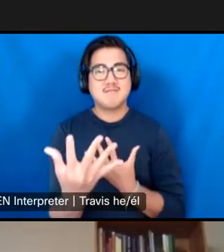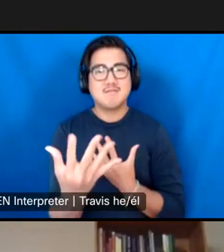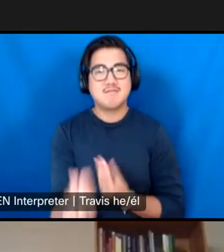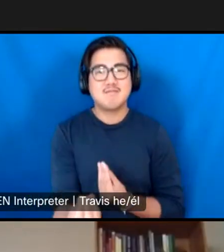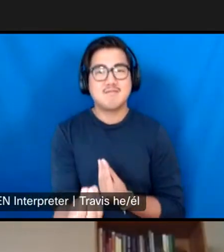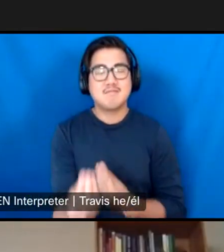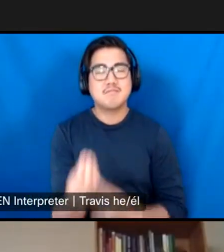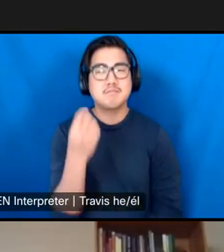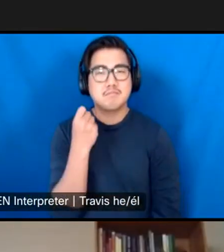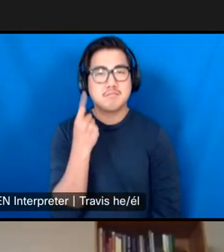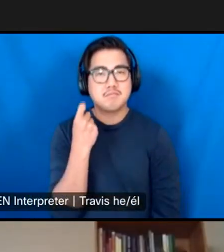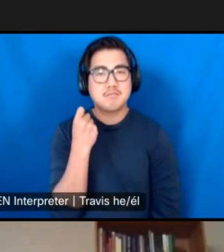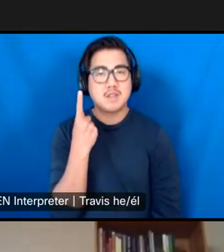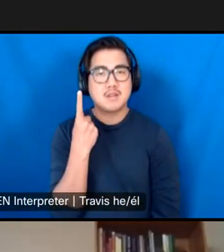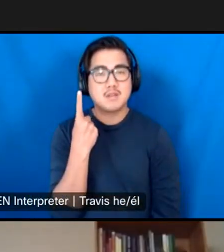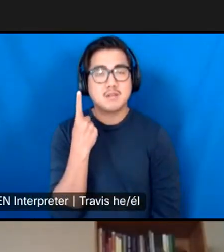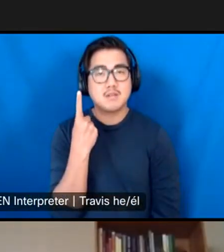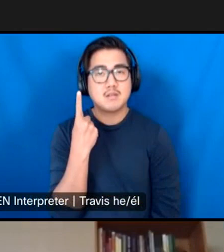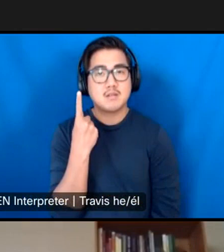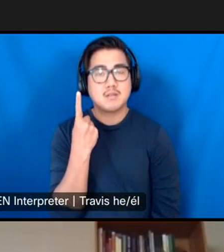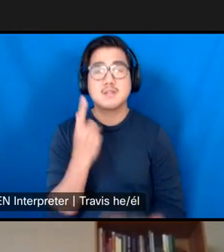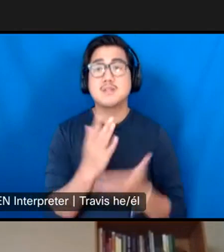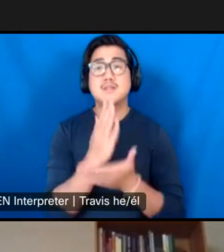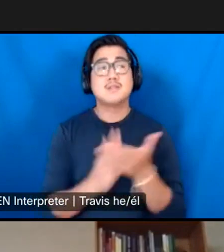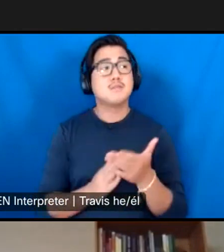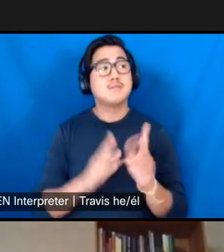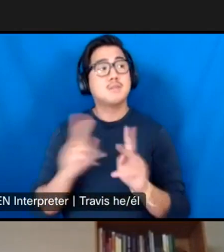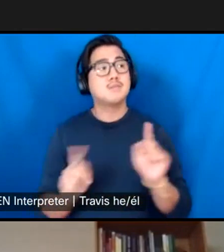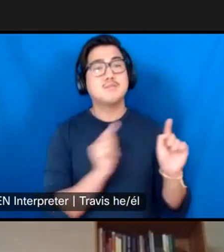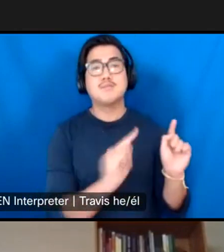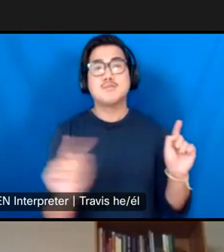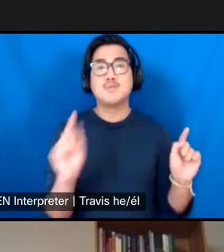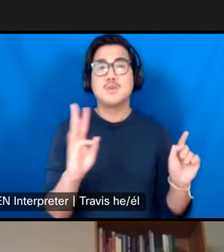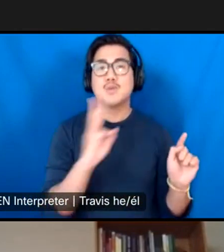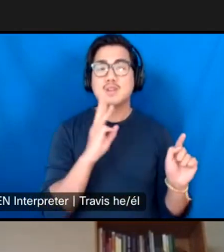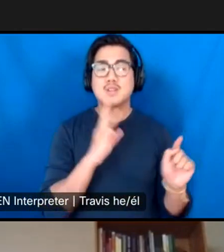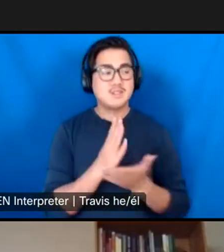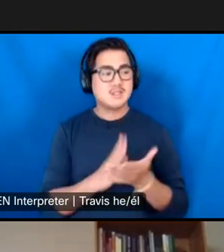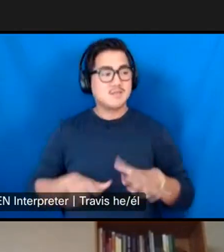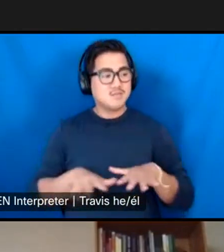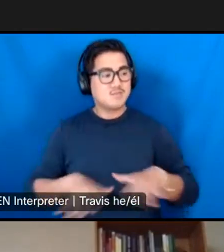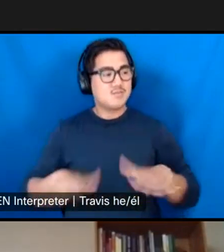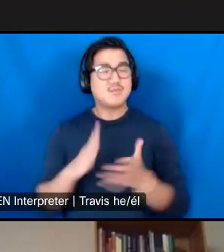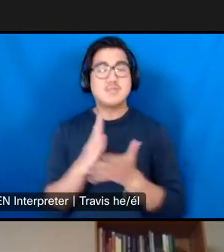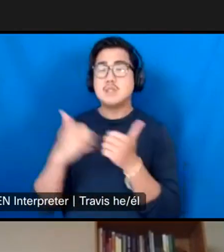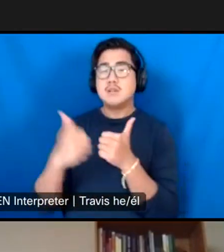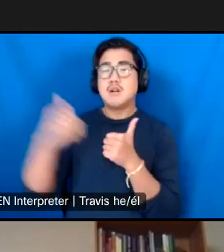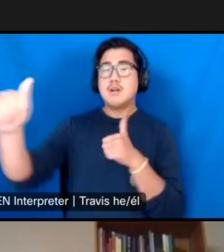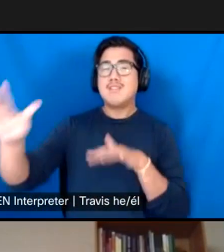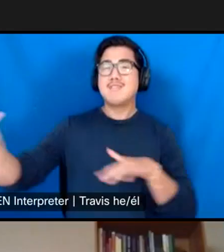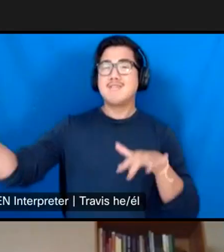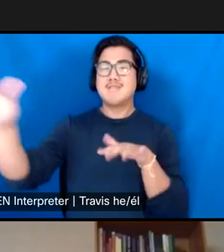Know this, sun or water, here or away, we are a